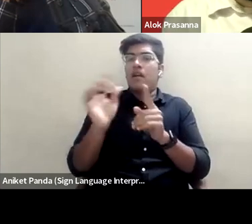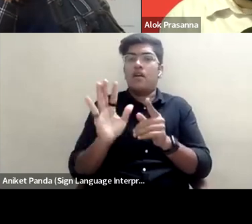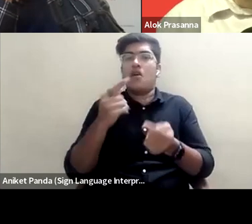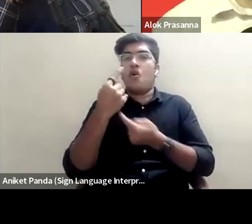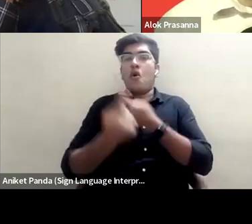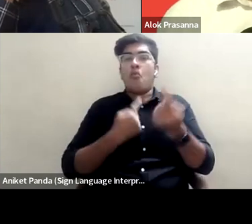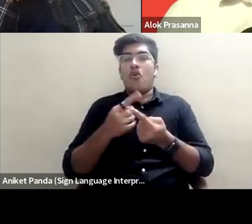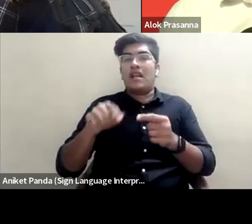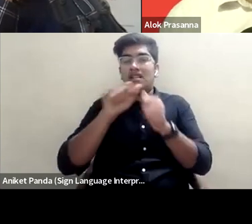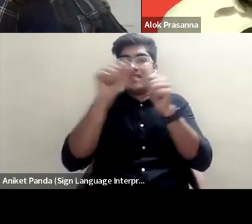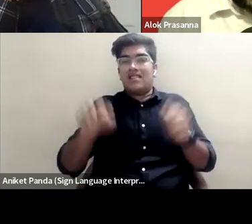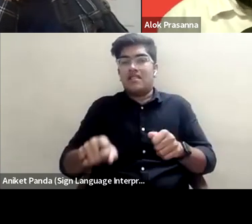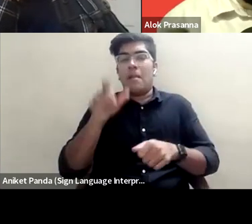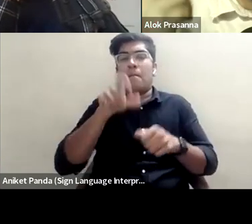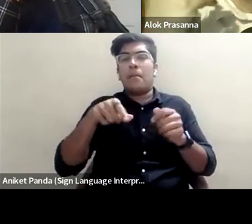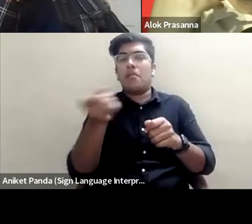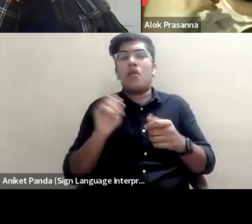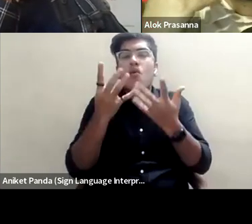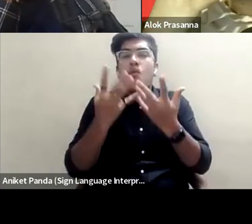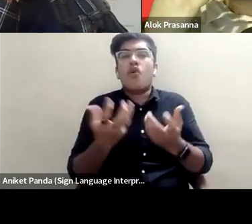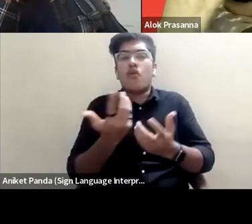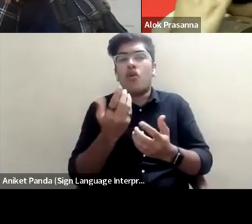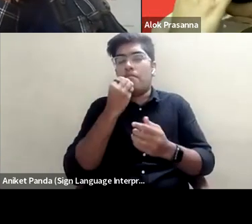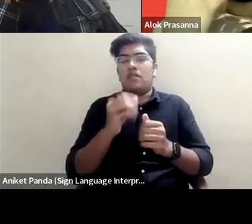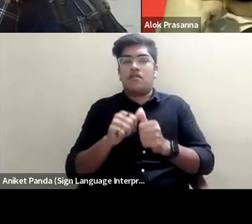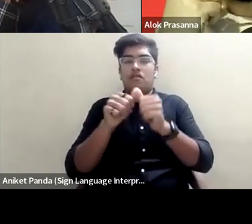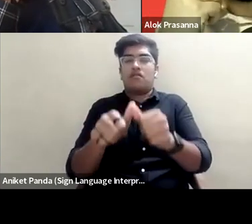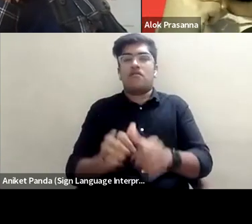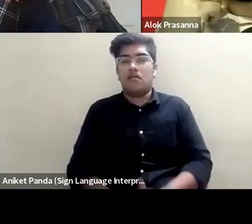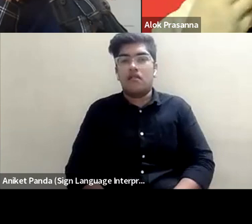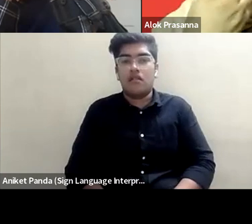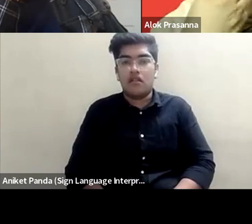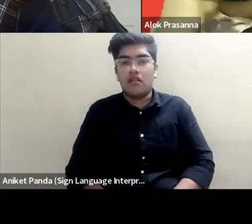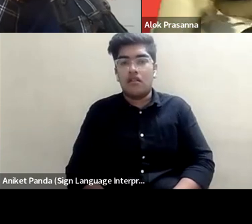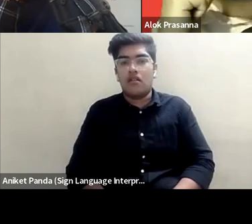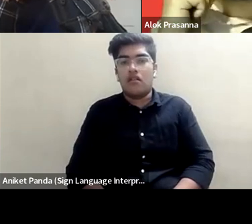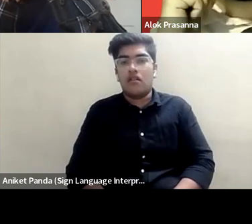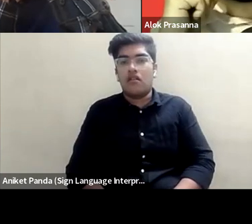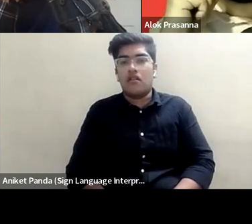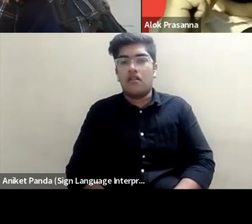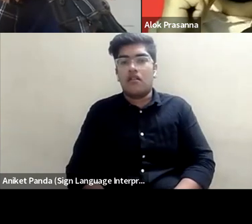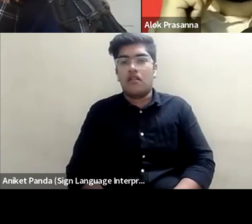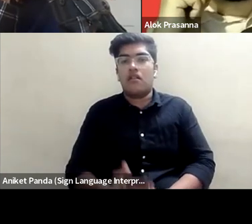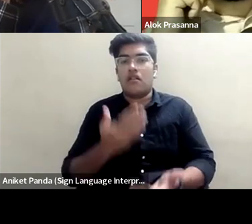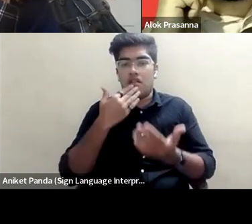system? That's something that I'd hope that you could sort of tell us. Thank you so much. Let me